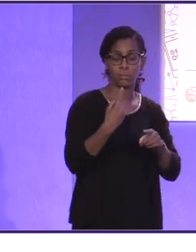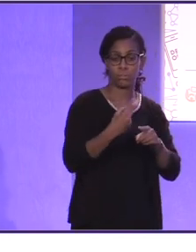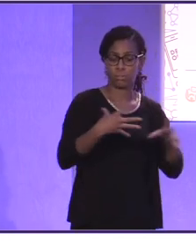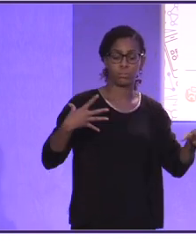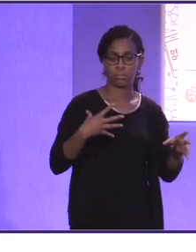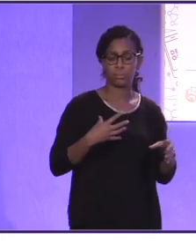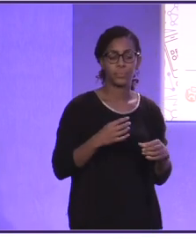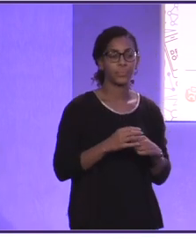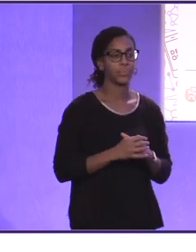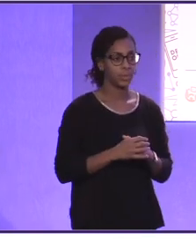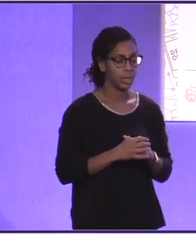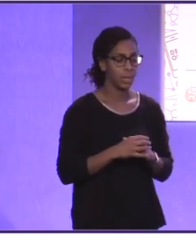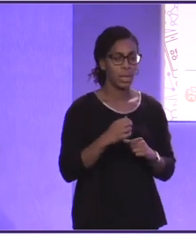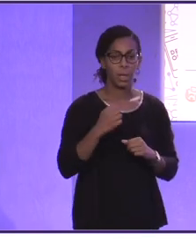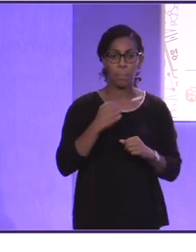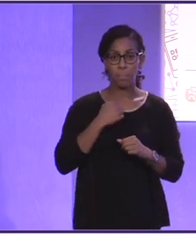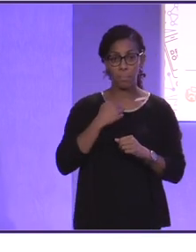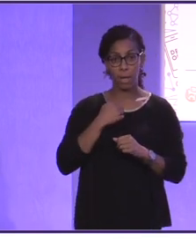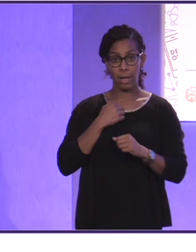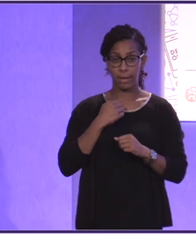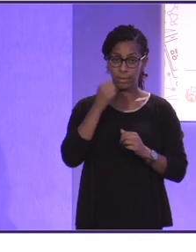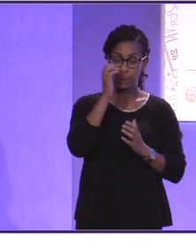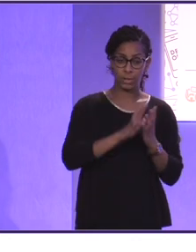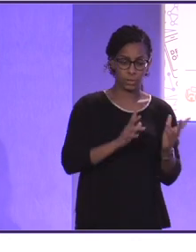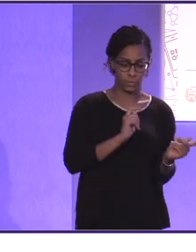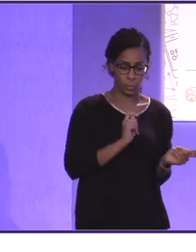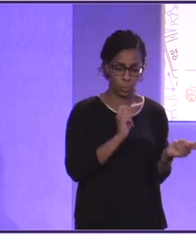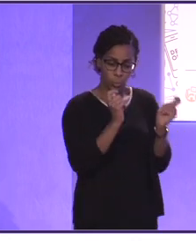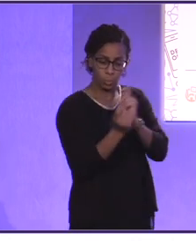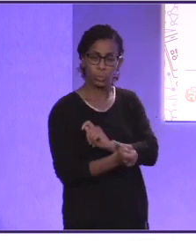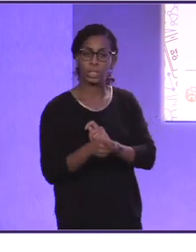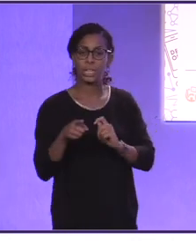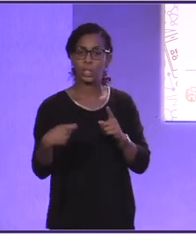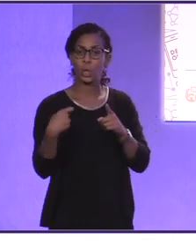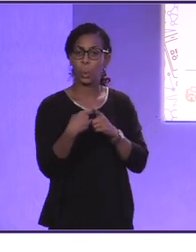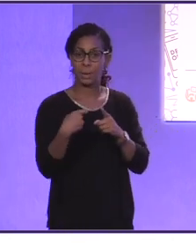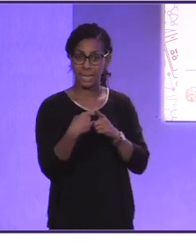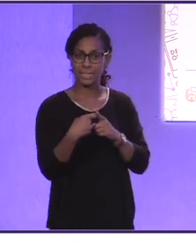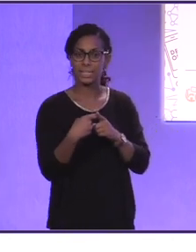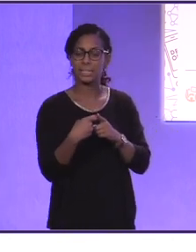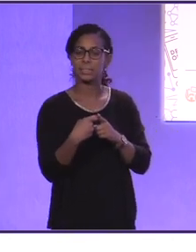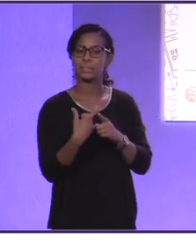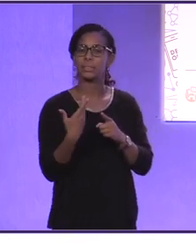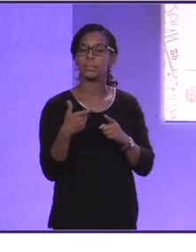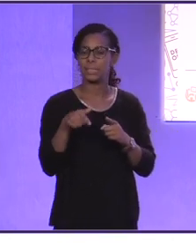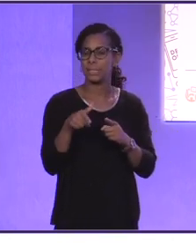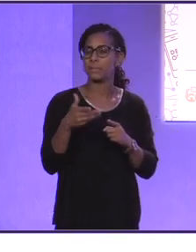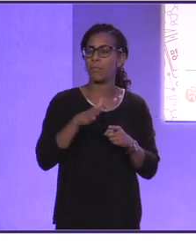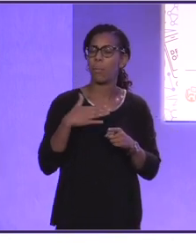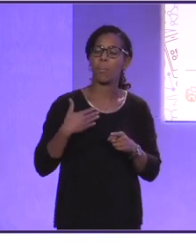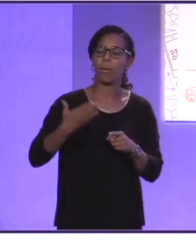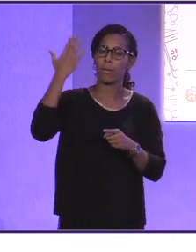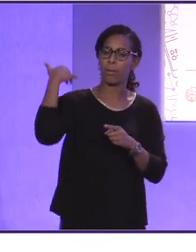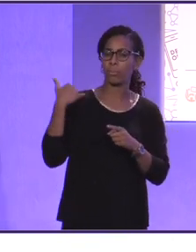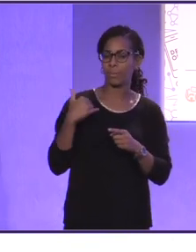I'll be talking about my experience moving to Kubernetes at a previous company I worked with,